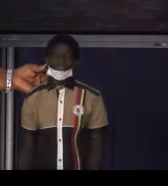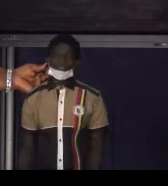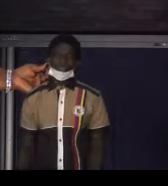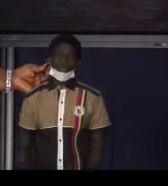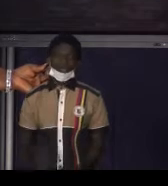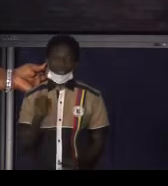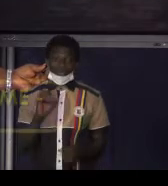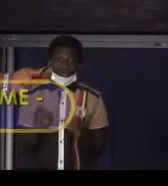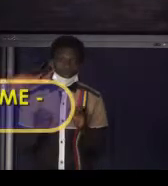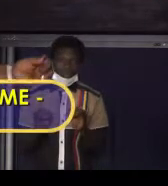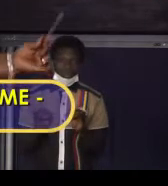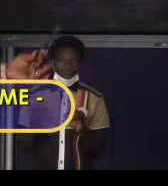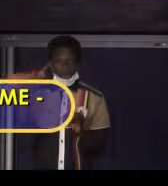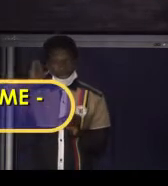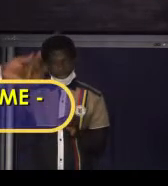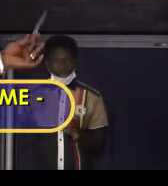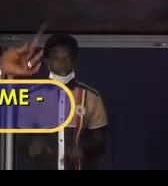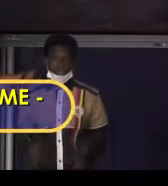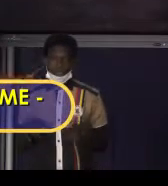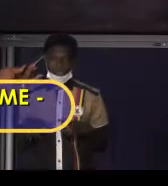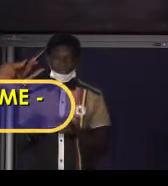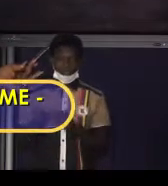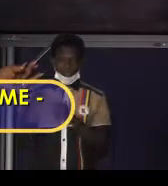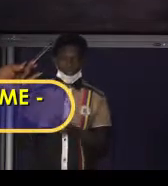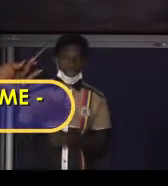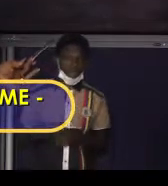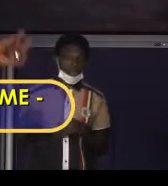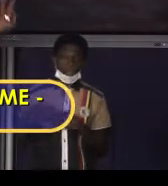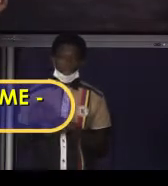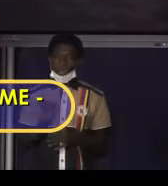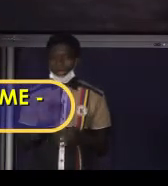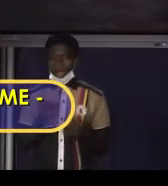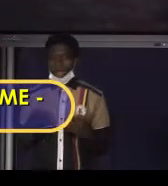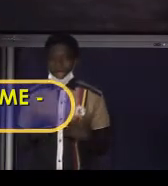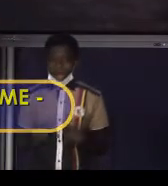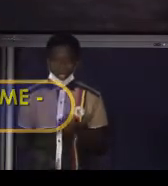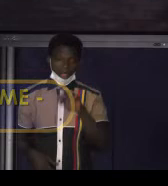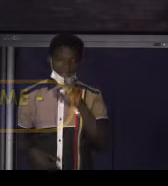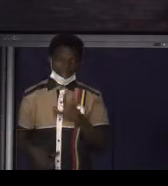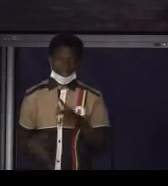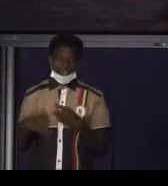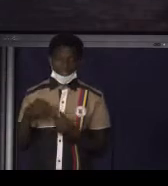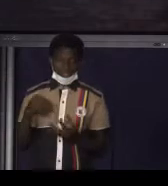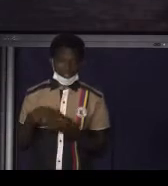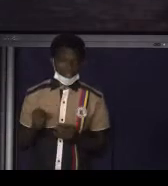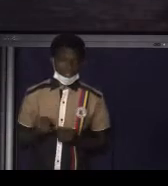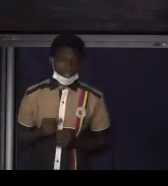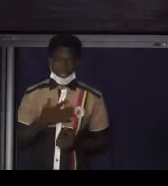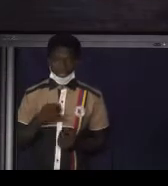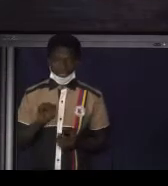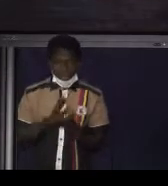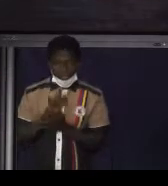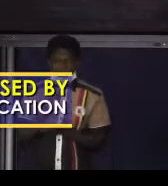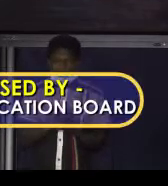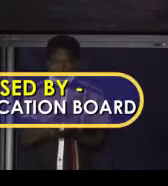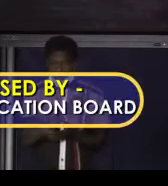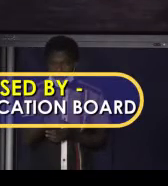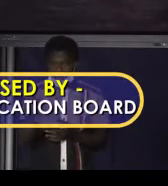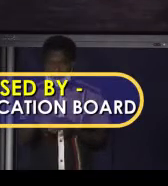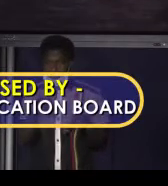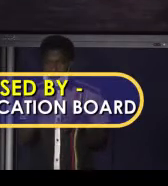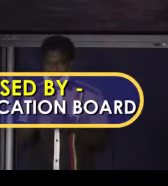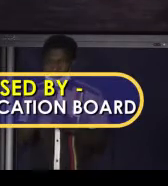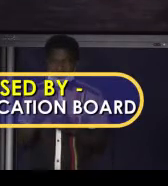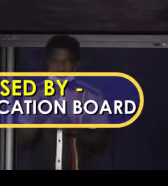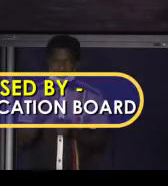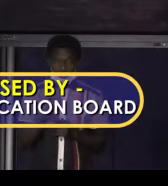not here. So he lives far and away. So I have 3 sentences. And I believe you do